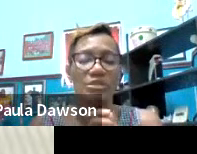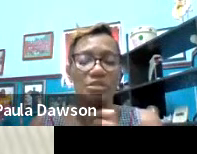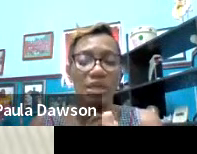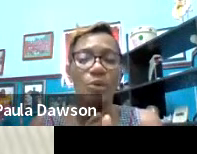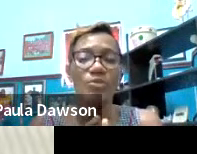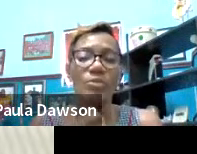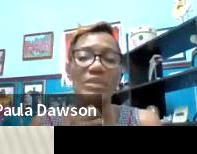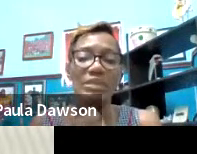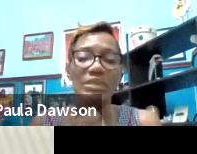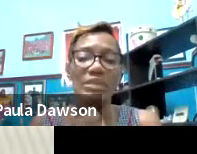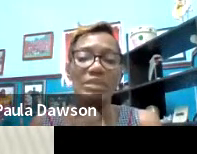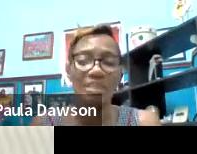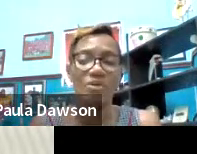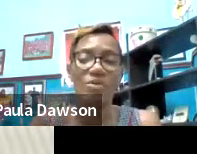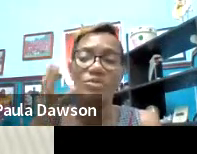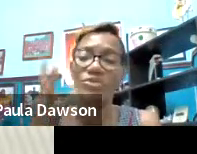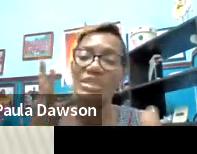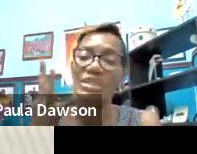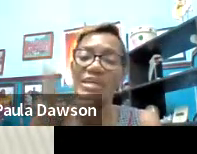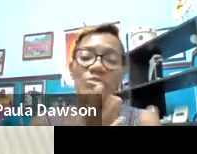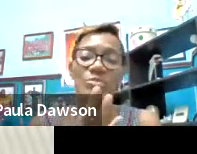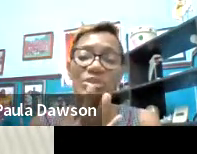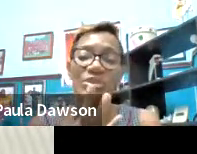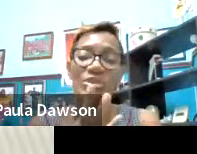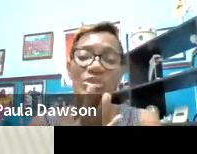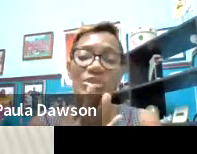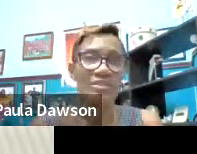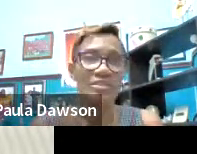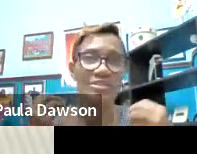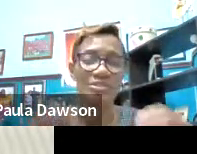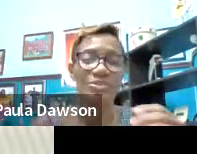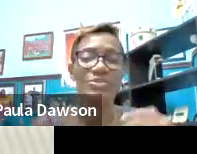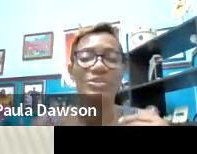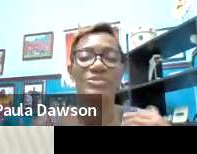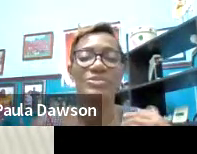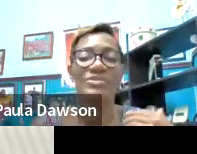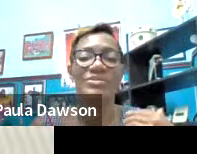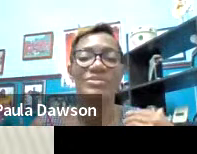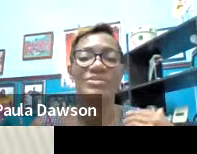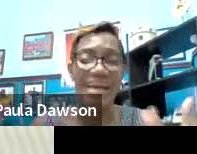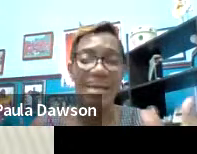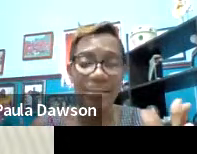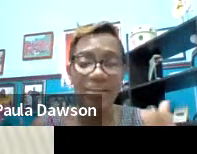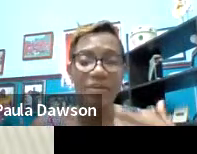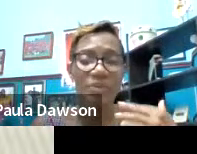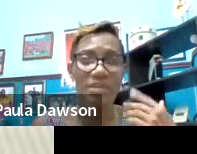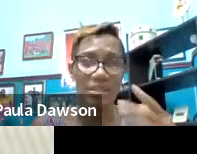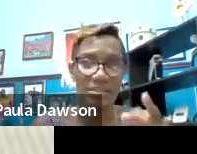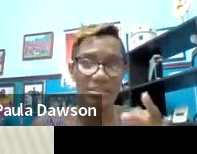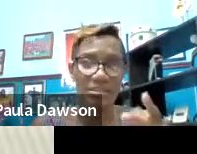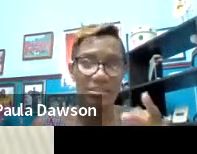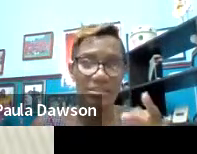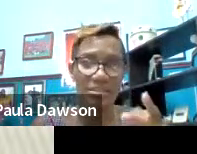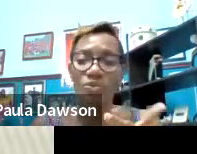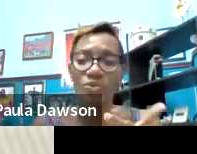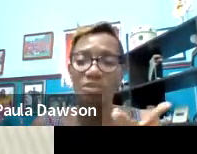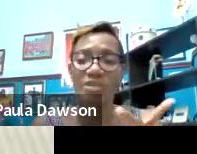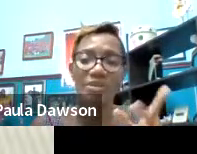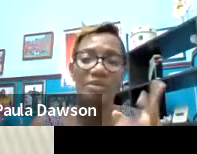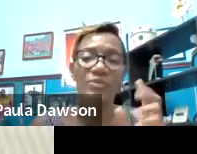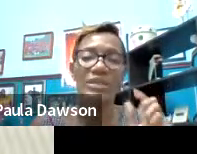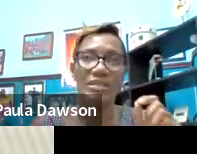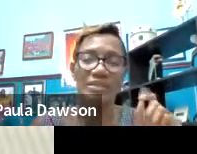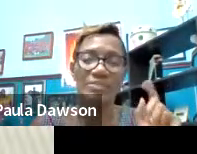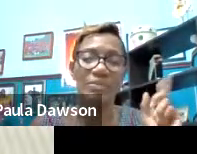of doctors that come from Minneapolis. They come 3 times per year since 2009, with the exception of